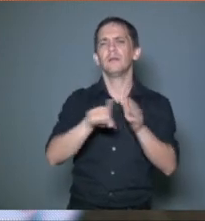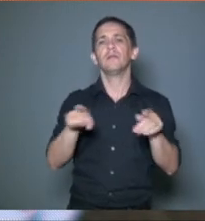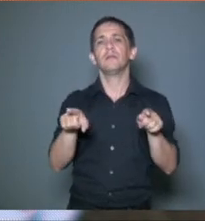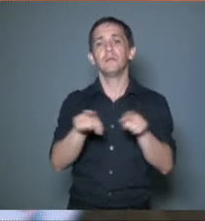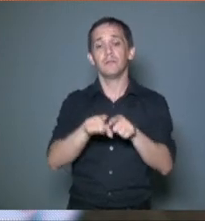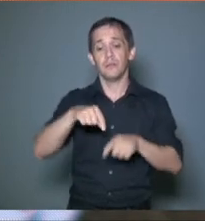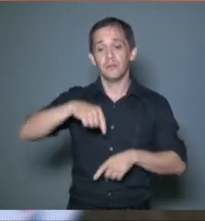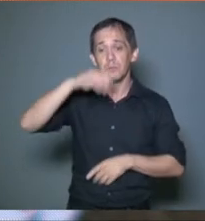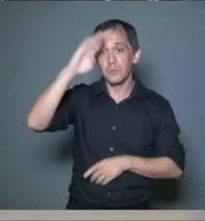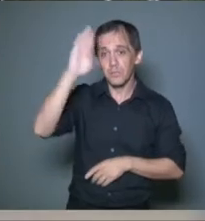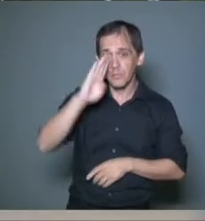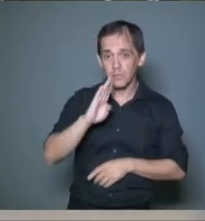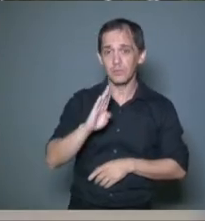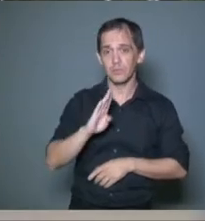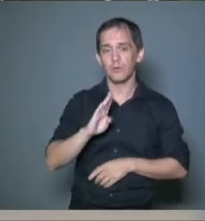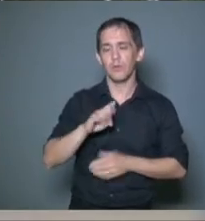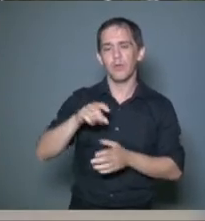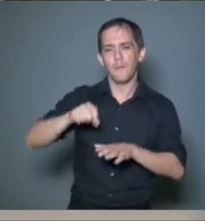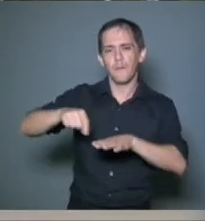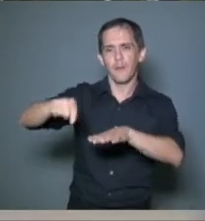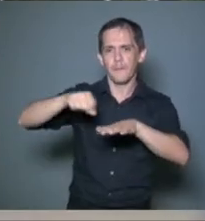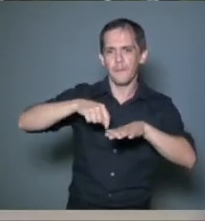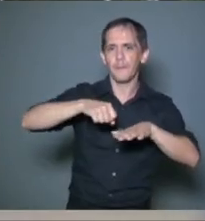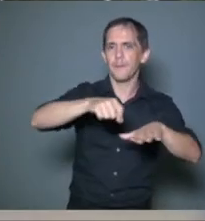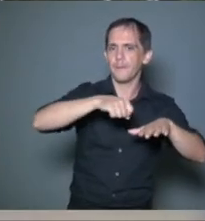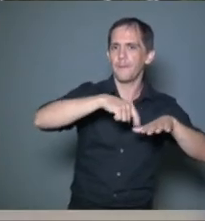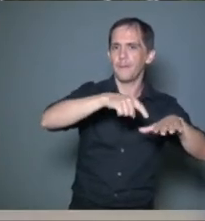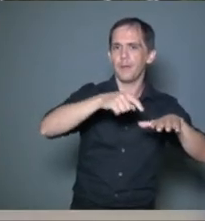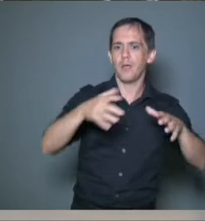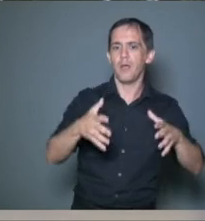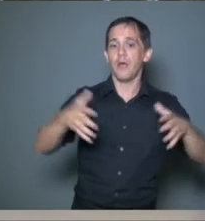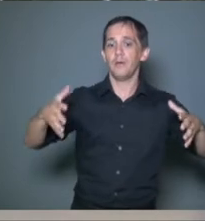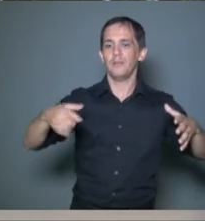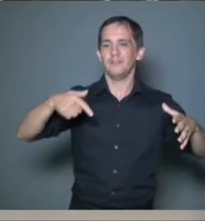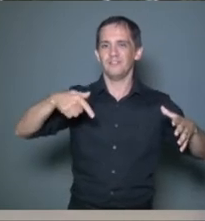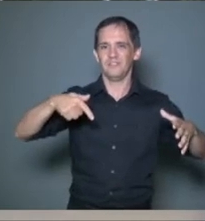Brazil as well, you see that there's been an expansion in